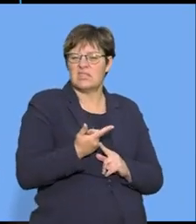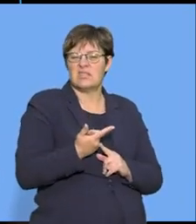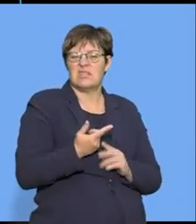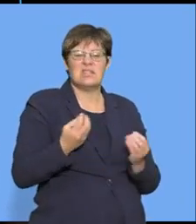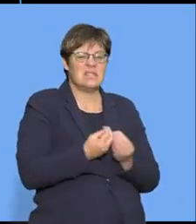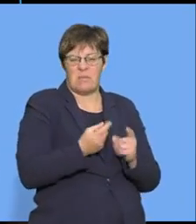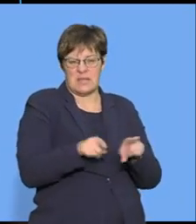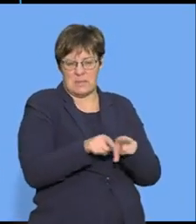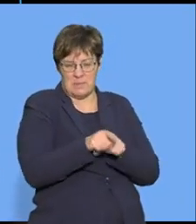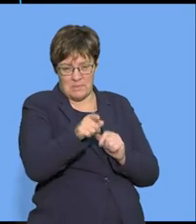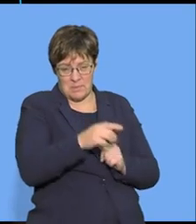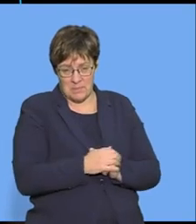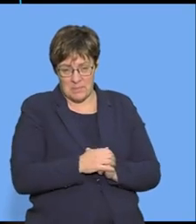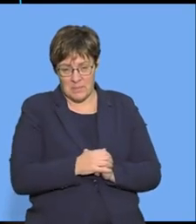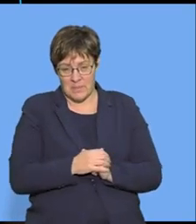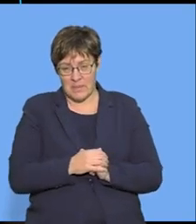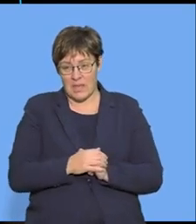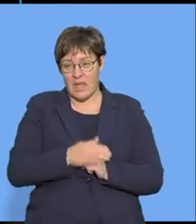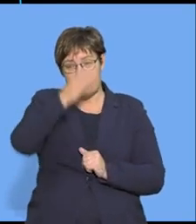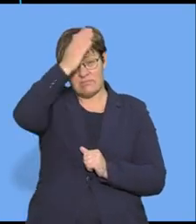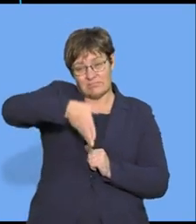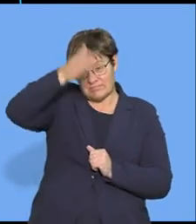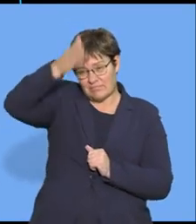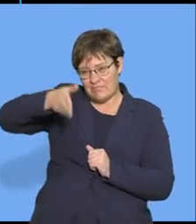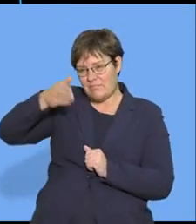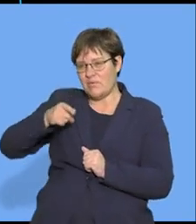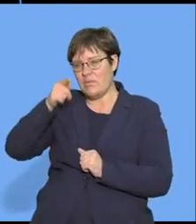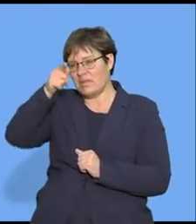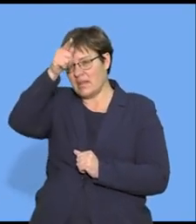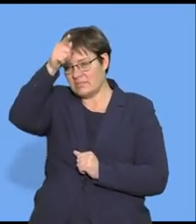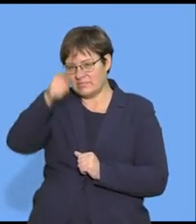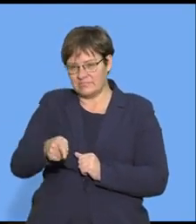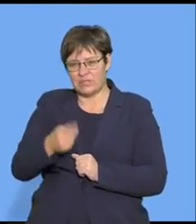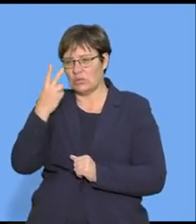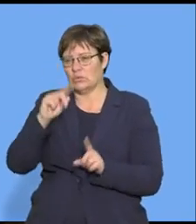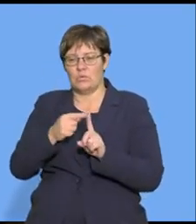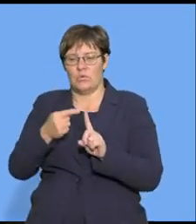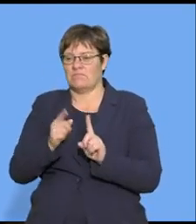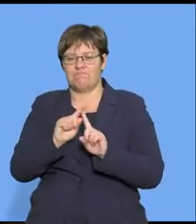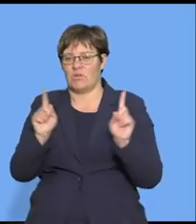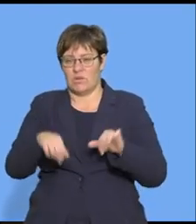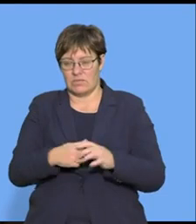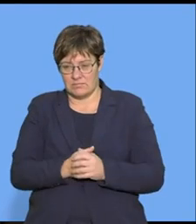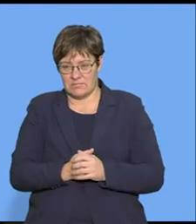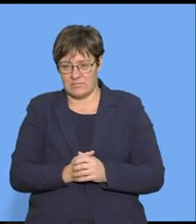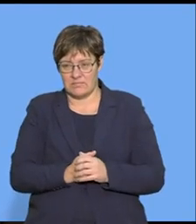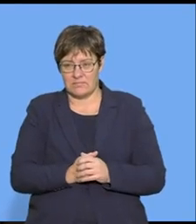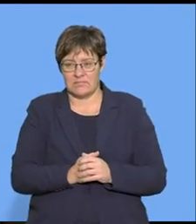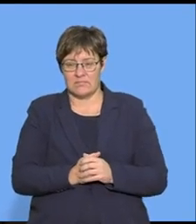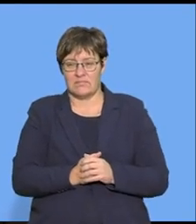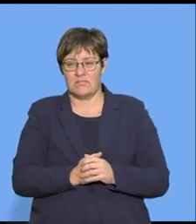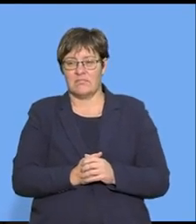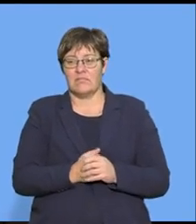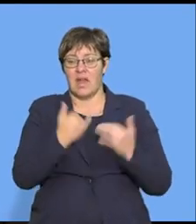draw a vertical line, it will be at that point and at that point. Now, what do we now need to do in order to make